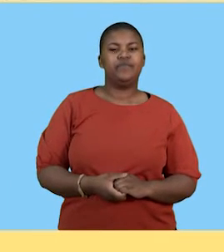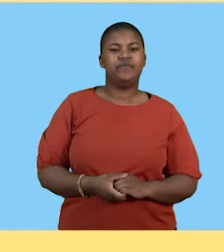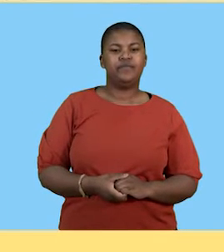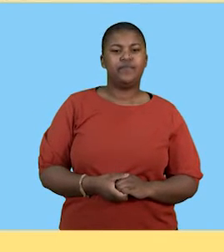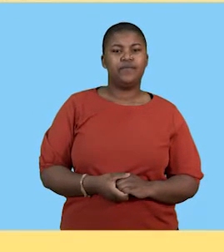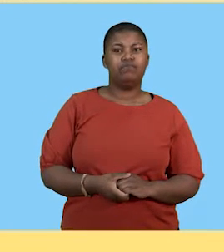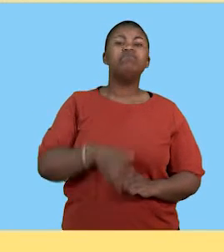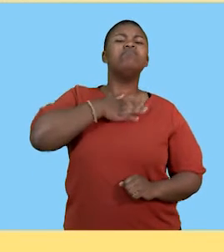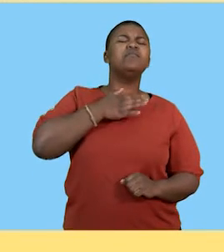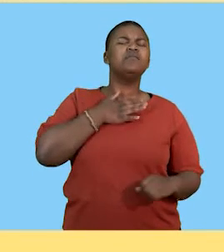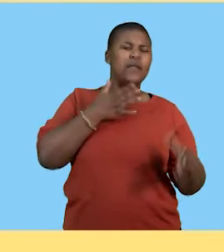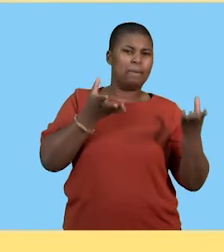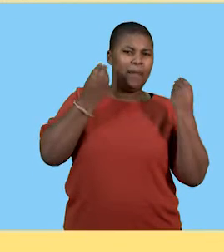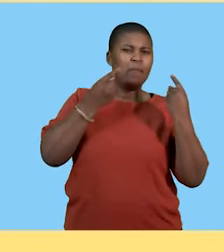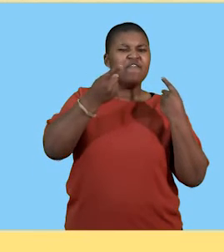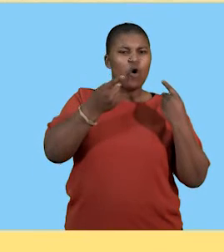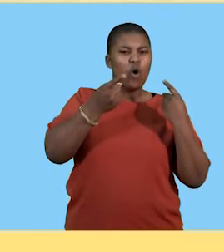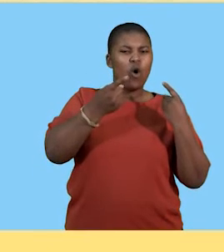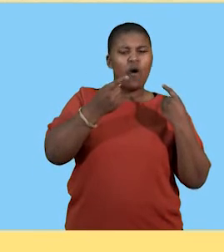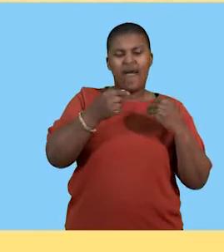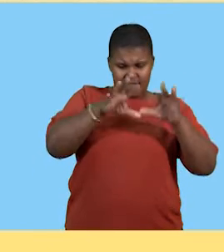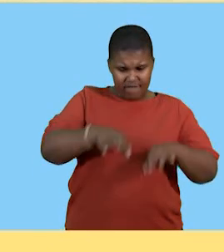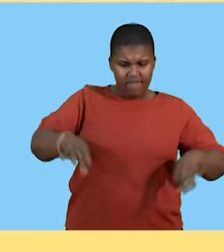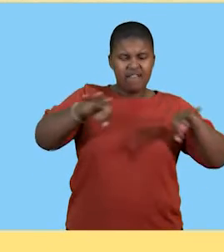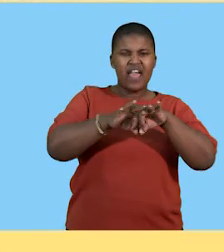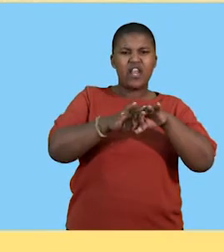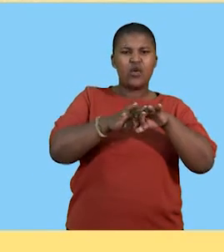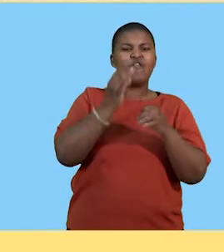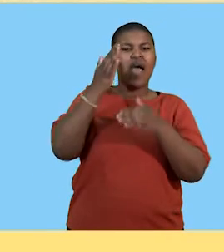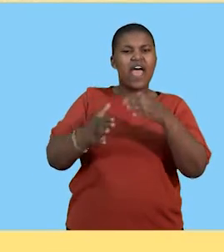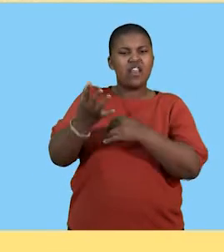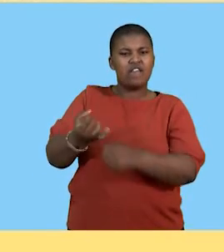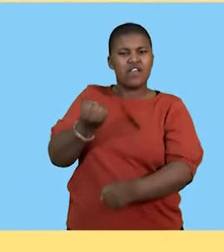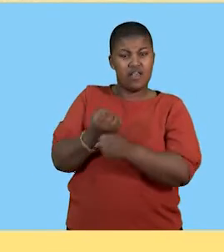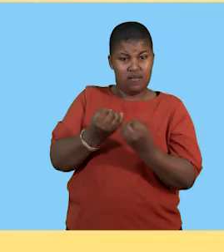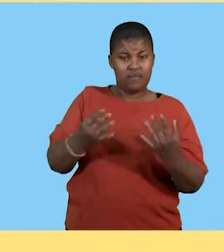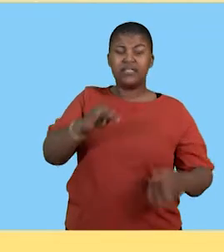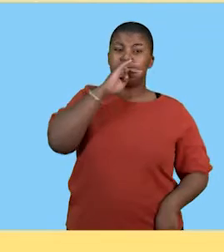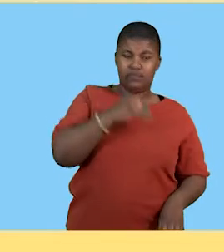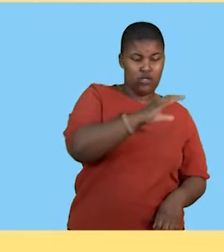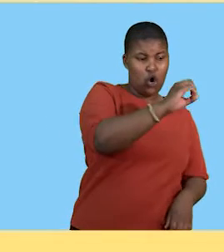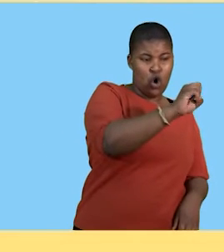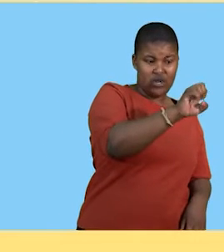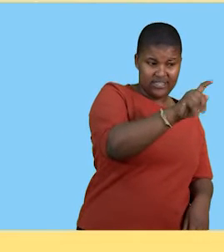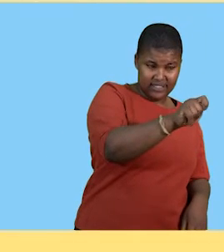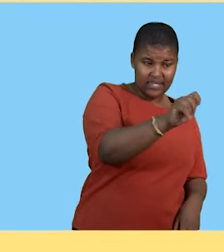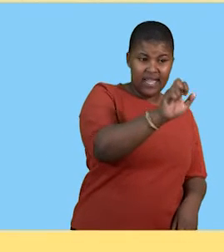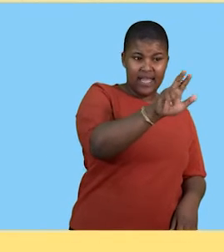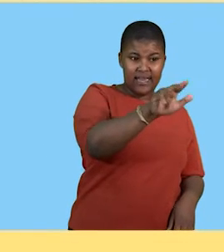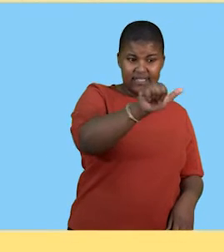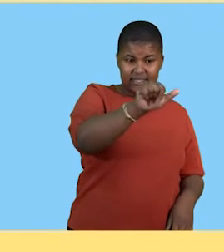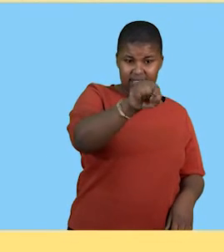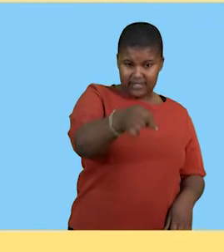11,640. For me to get the carrying value at the end of the year, I then say my cost